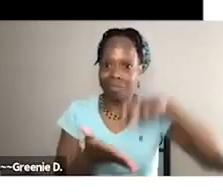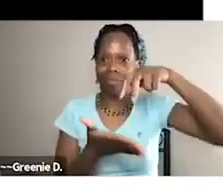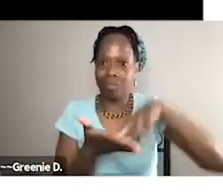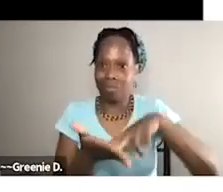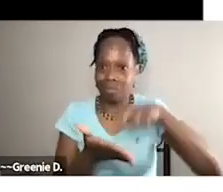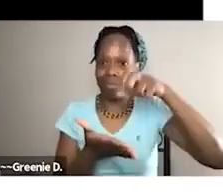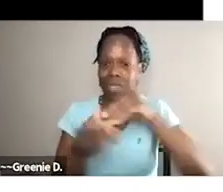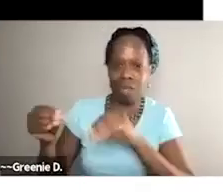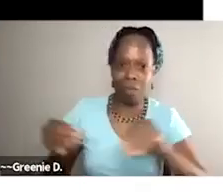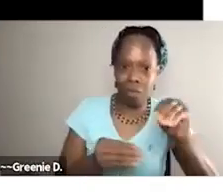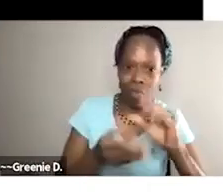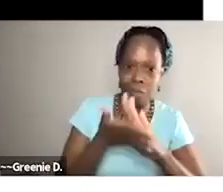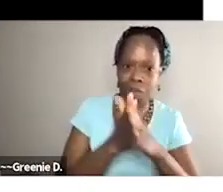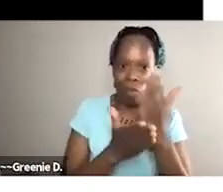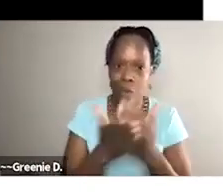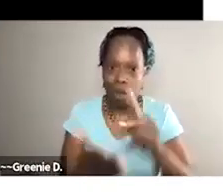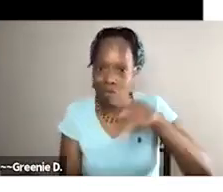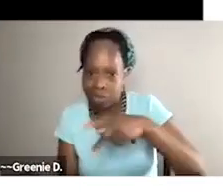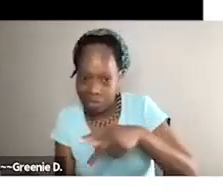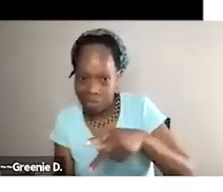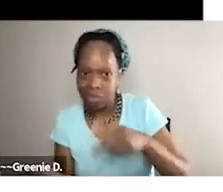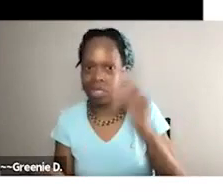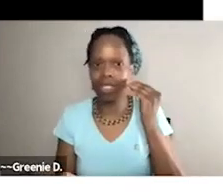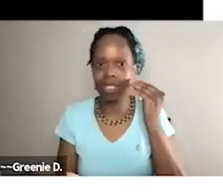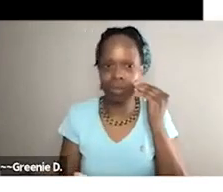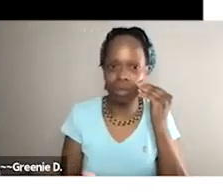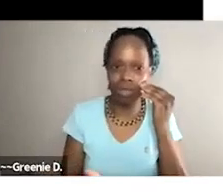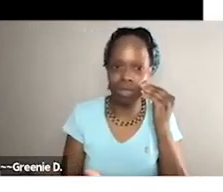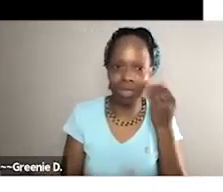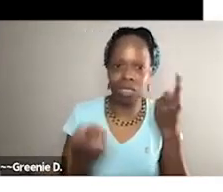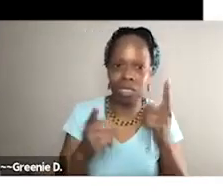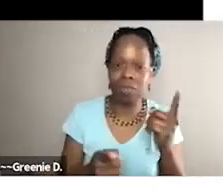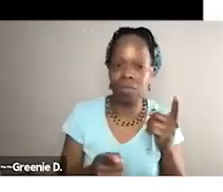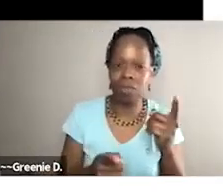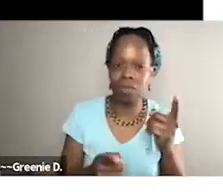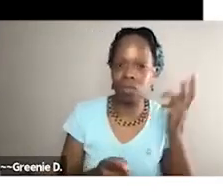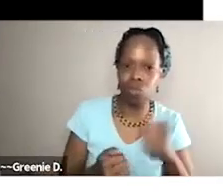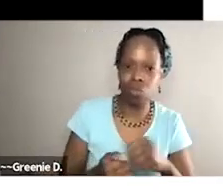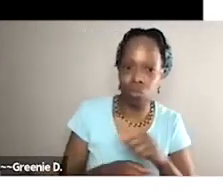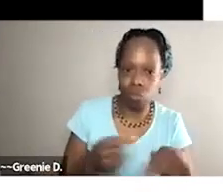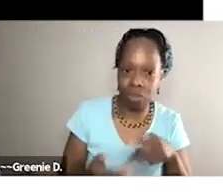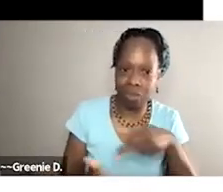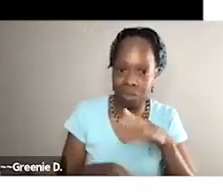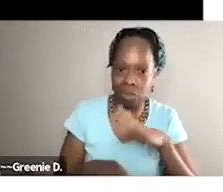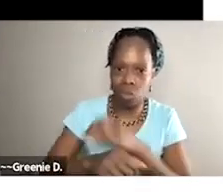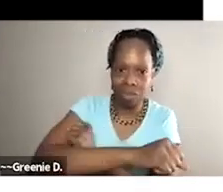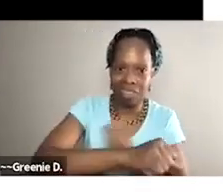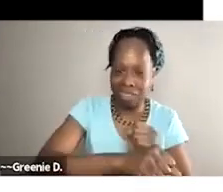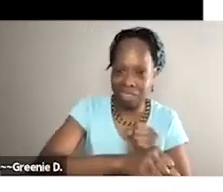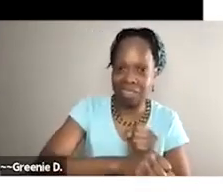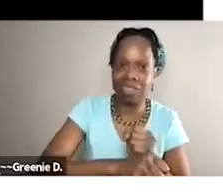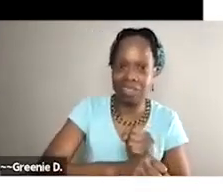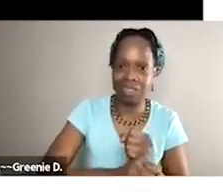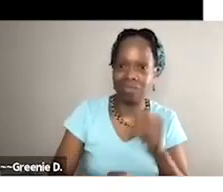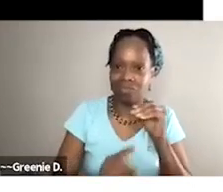I experienced this latter modality recently when the dance on stage was keenly processed by movement of audience members with cognitive and sensory